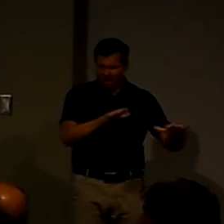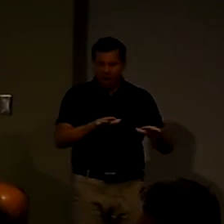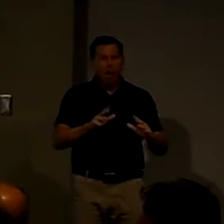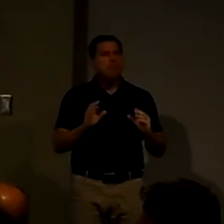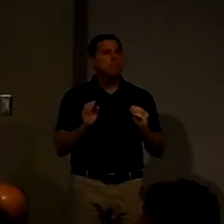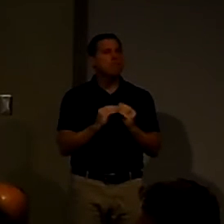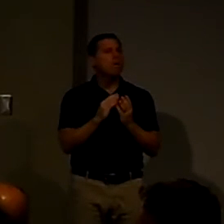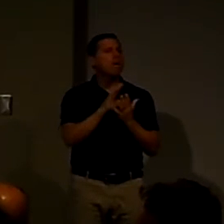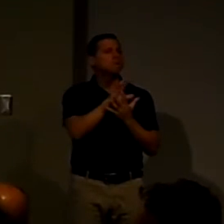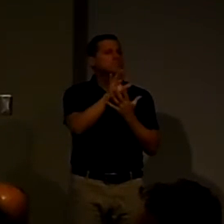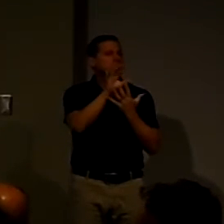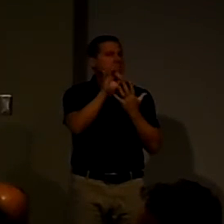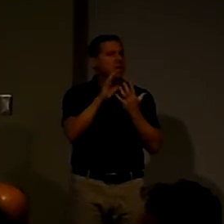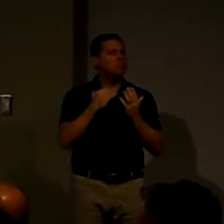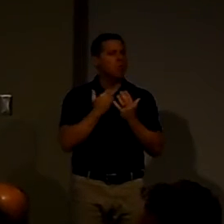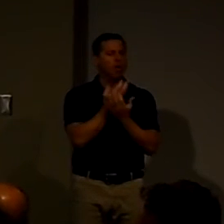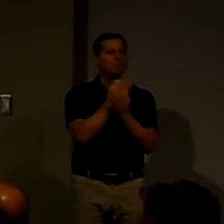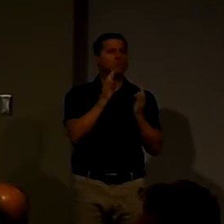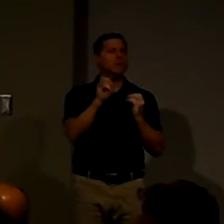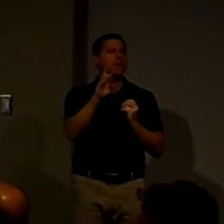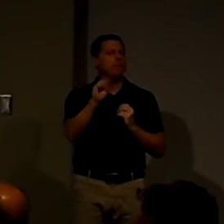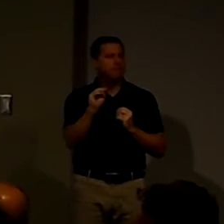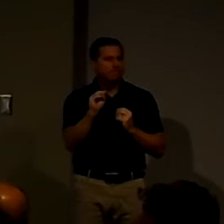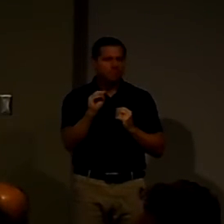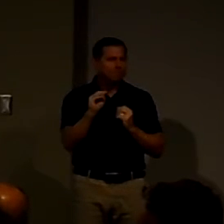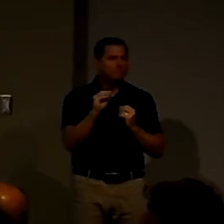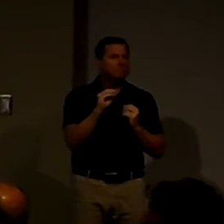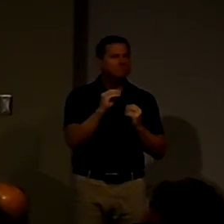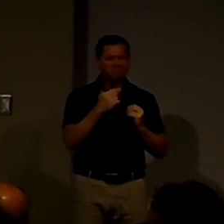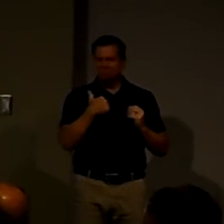more choice, more freedom, as was talked about, et cetera.